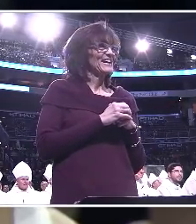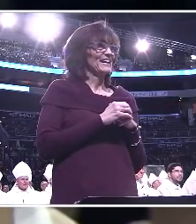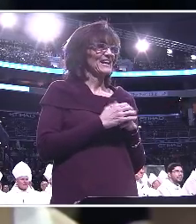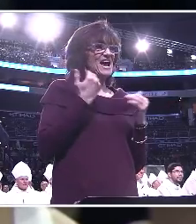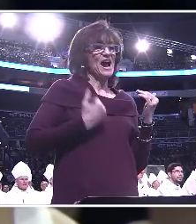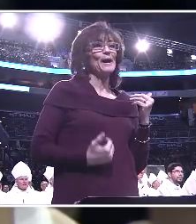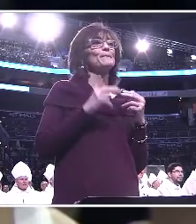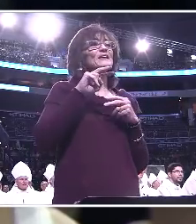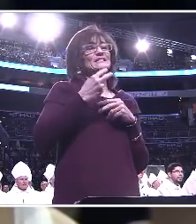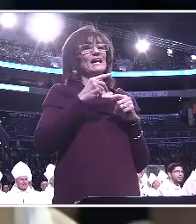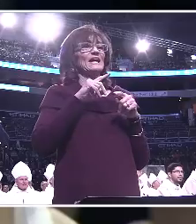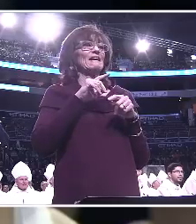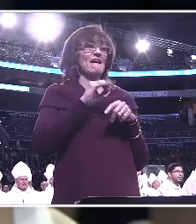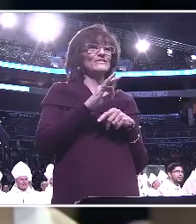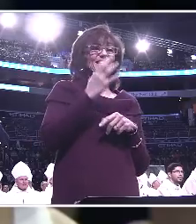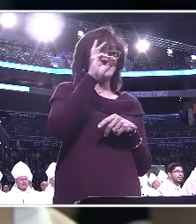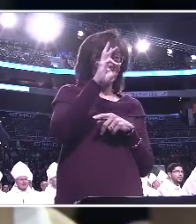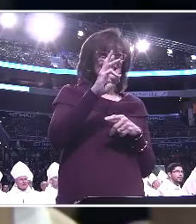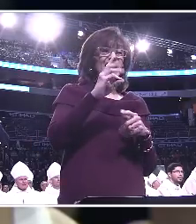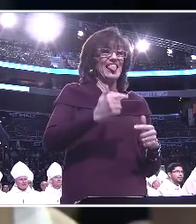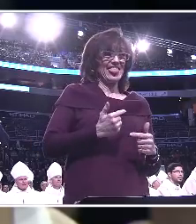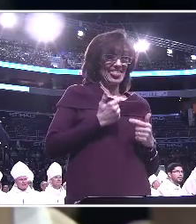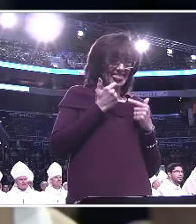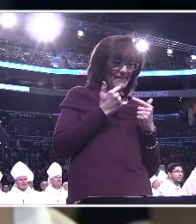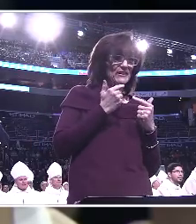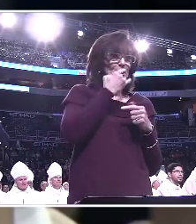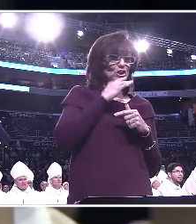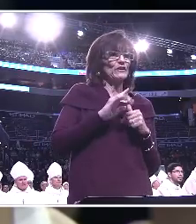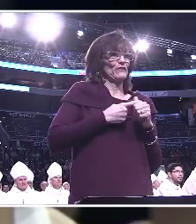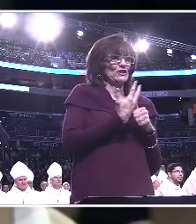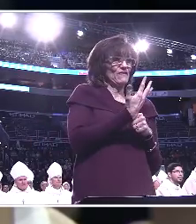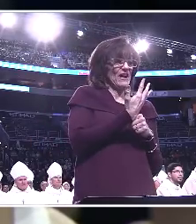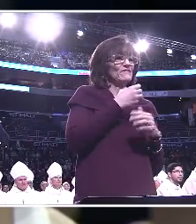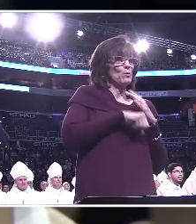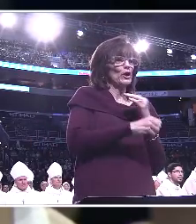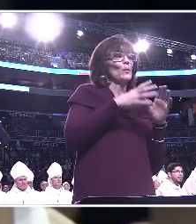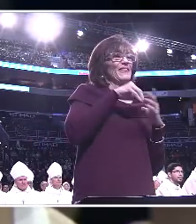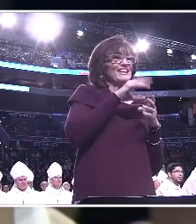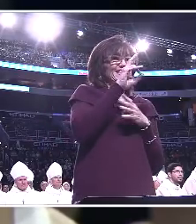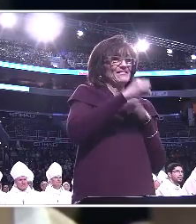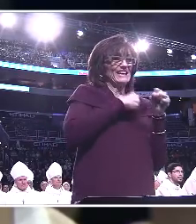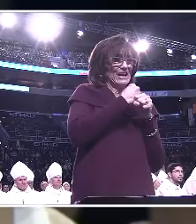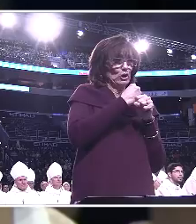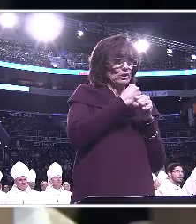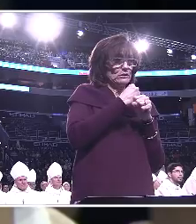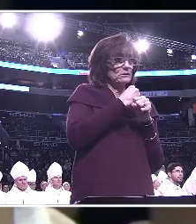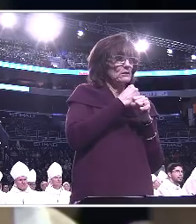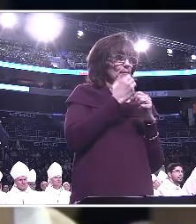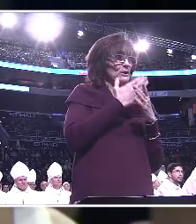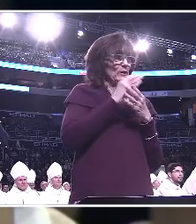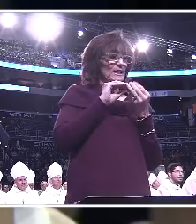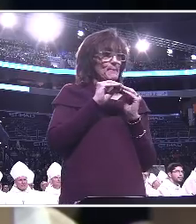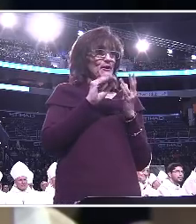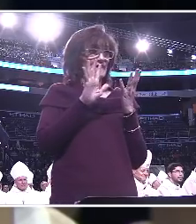I am the second of six living children. Okay, the first five of us were born within 7 years. Between number